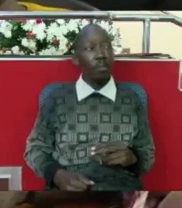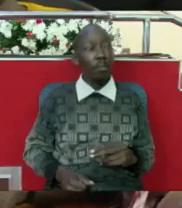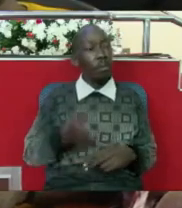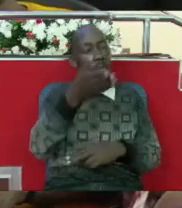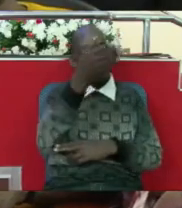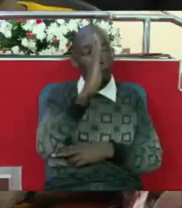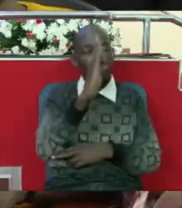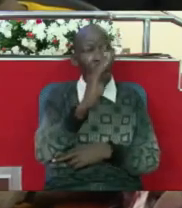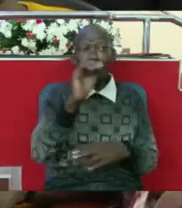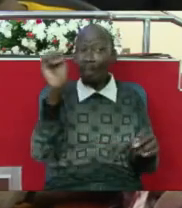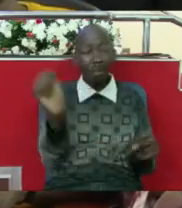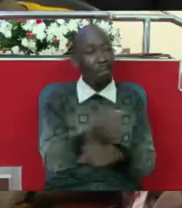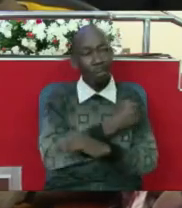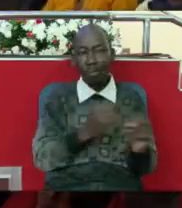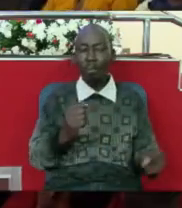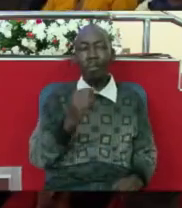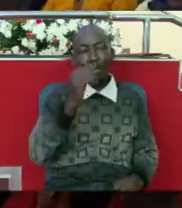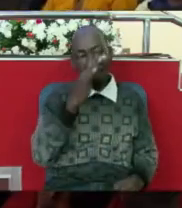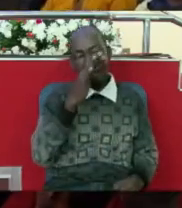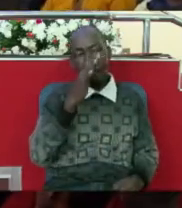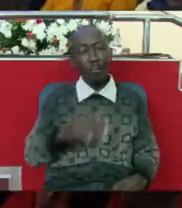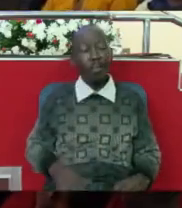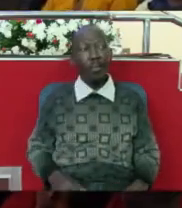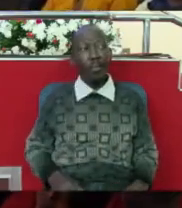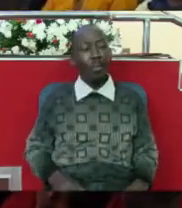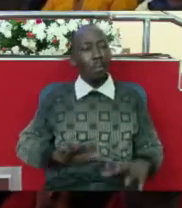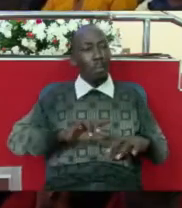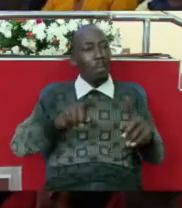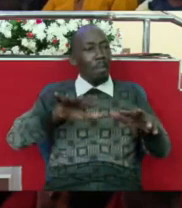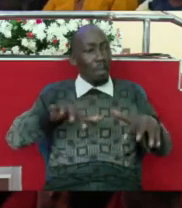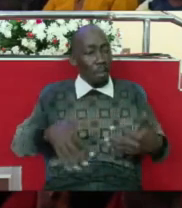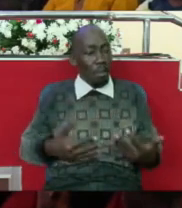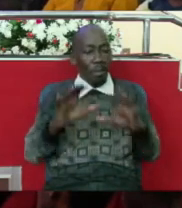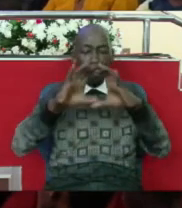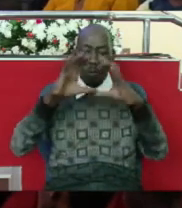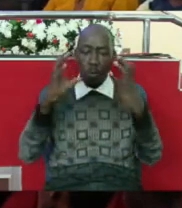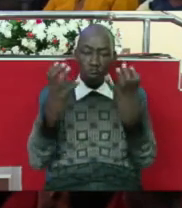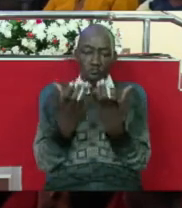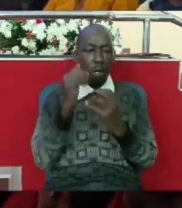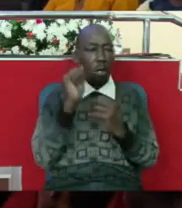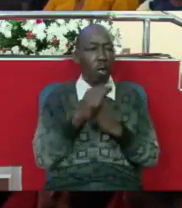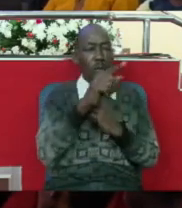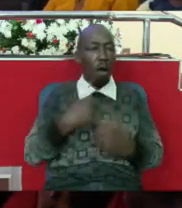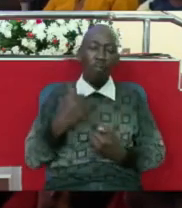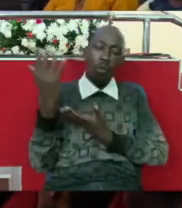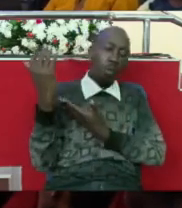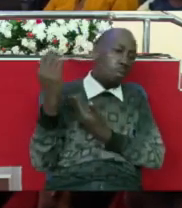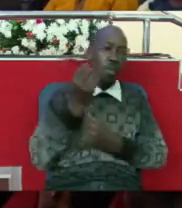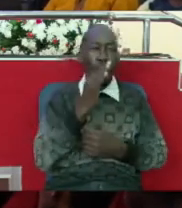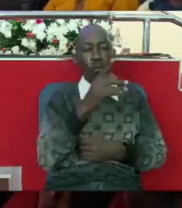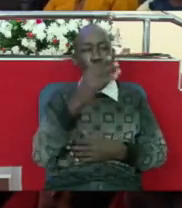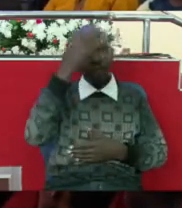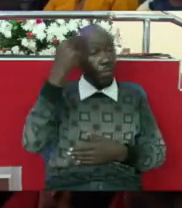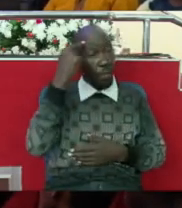God cannot lie. Mungu hawezi danganya. But how in the world can you have hope if you think God is